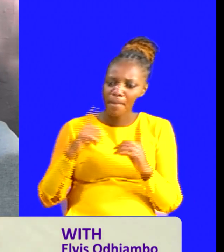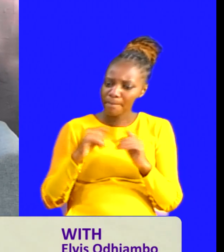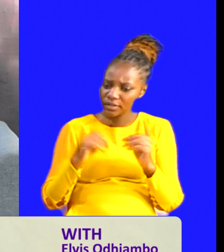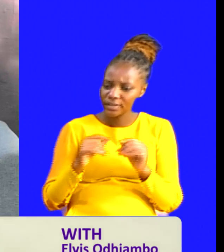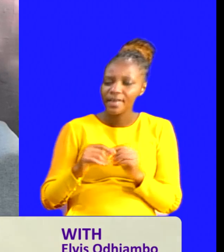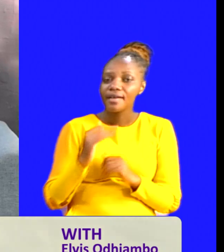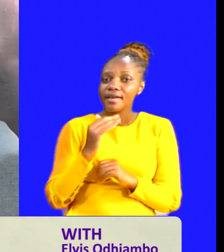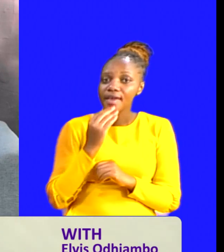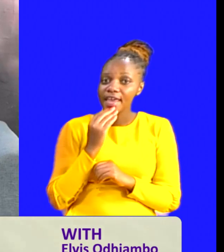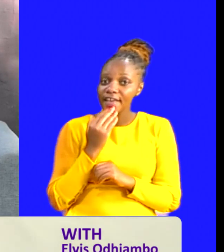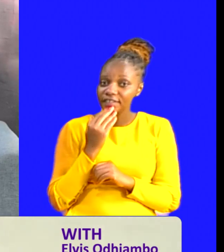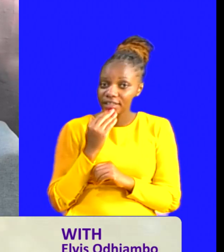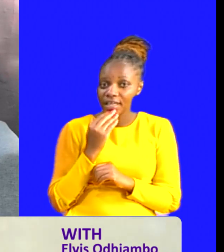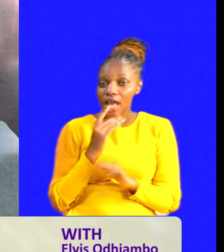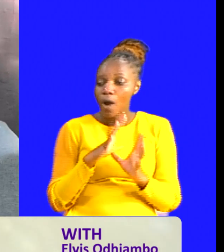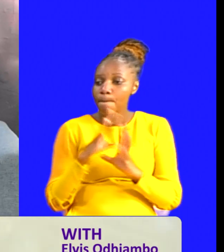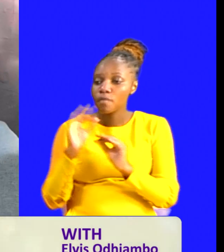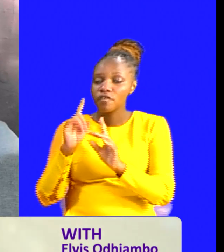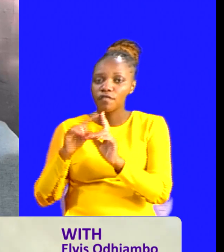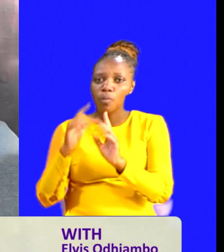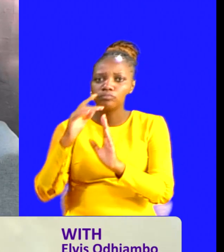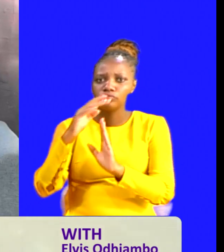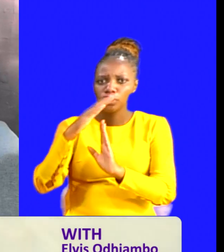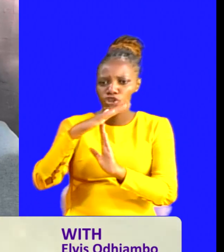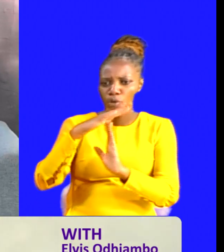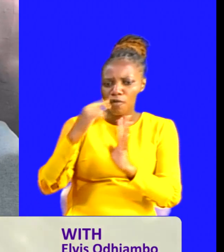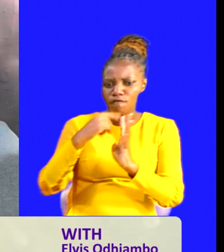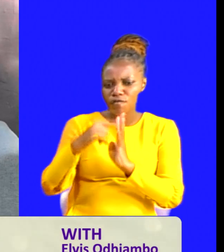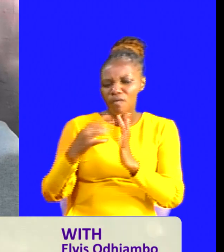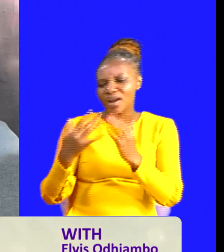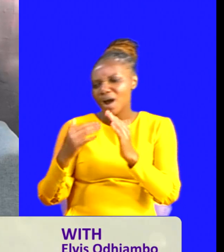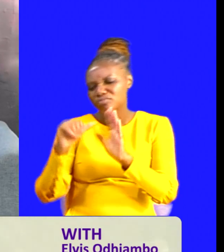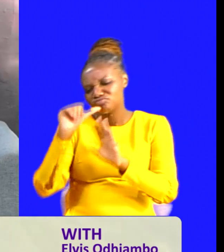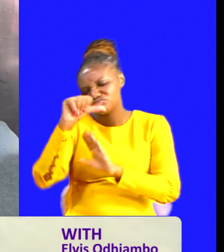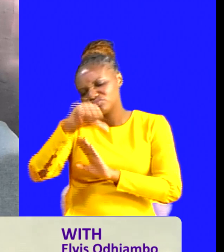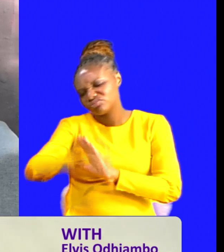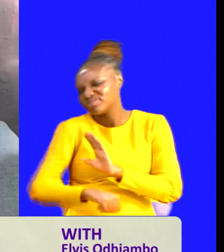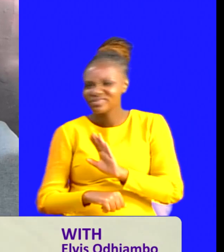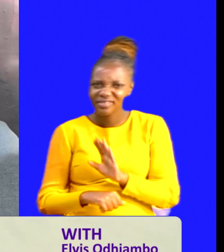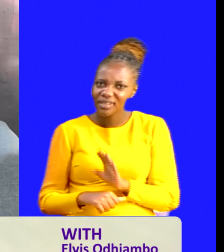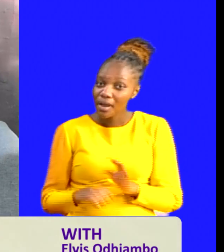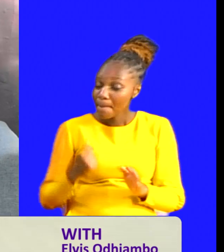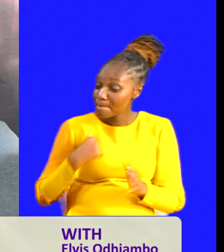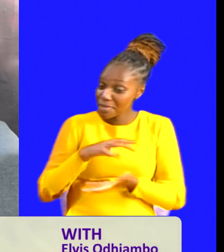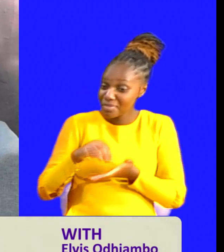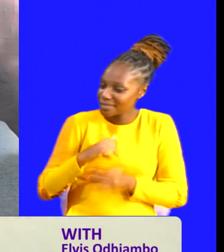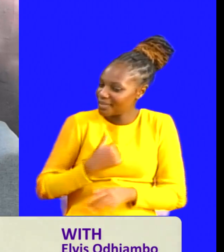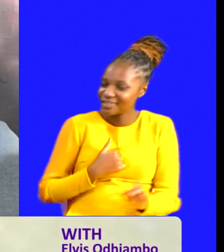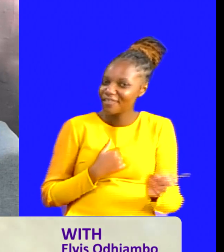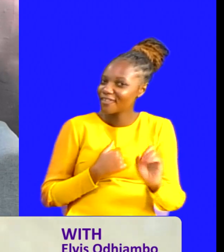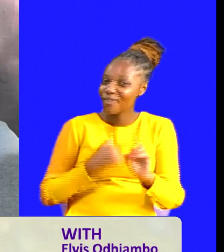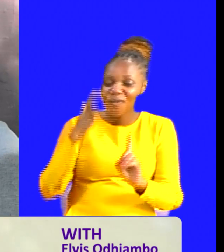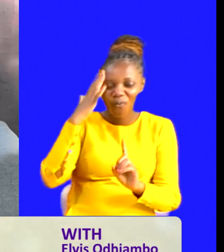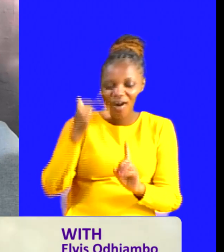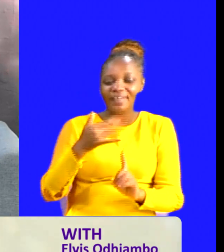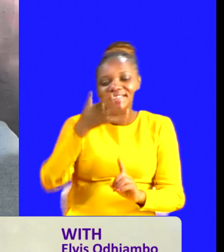FC Leopards moved from being a top 4 team to now it's a mid-table team. And I'm not mincing my words because it is it's